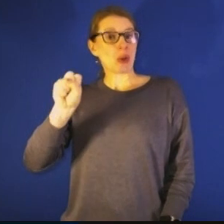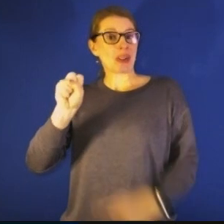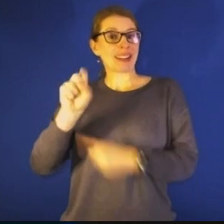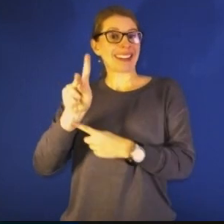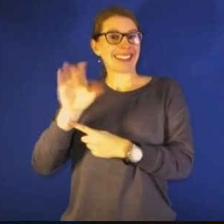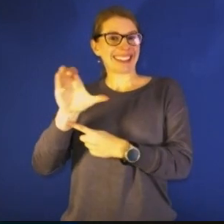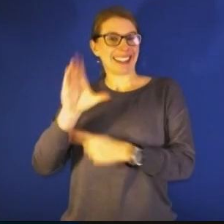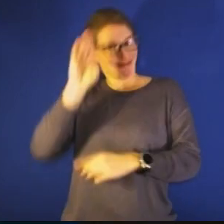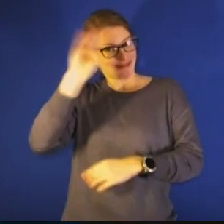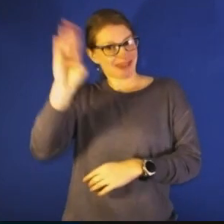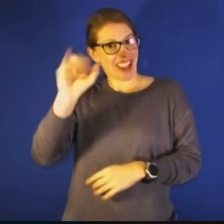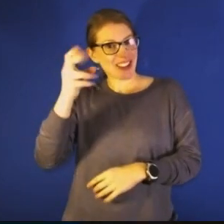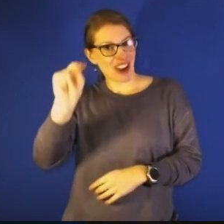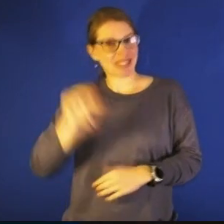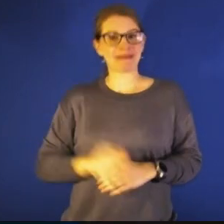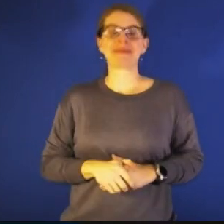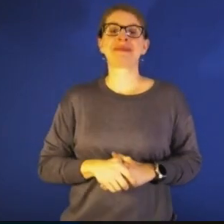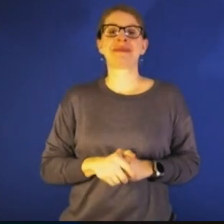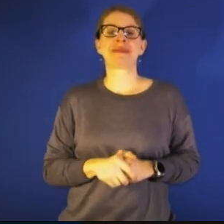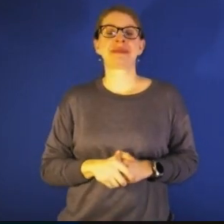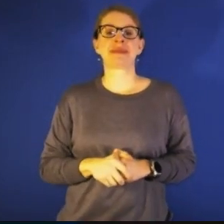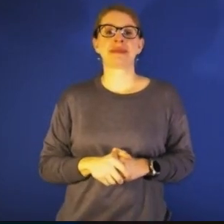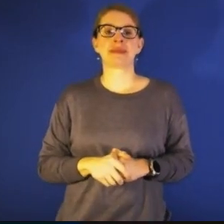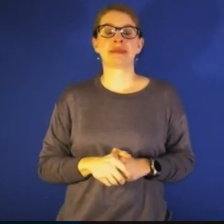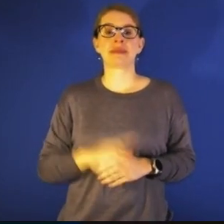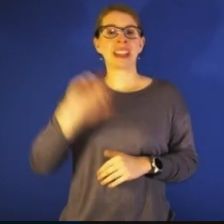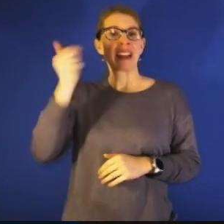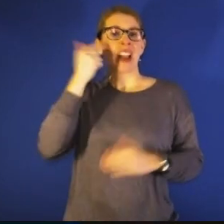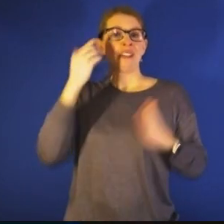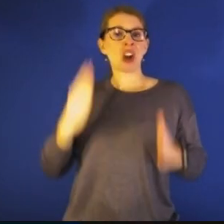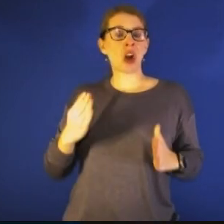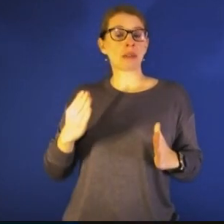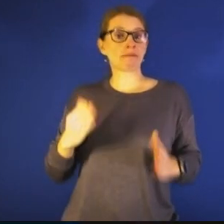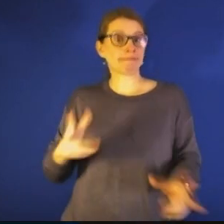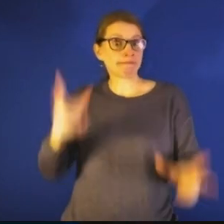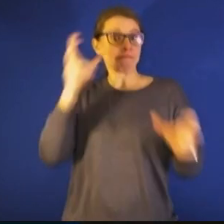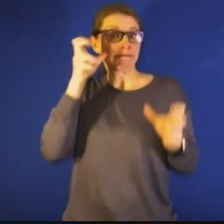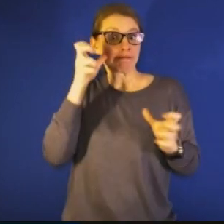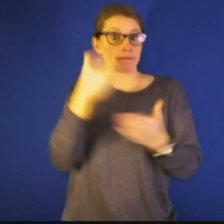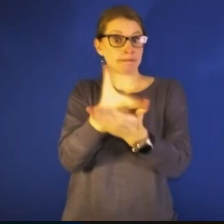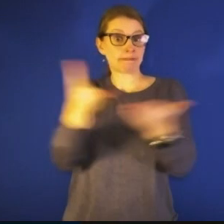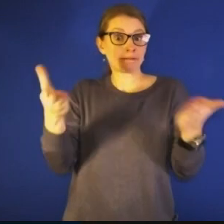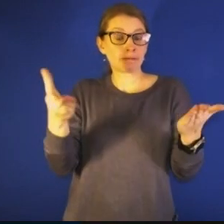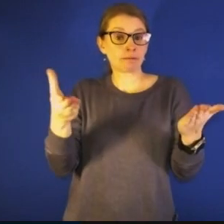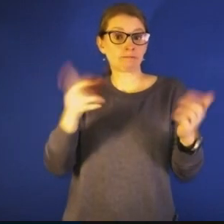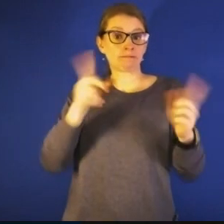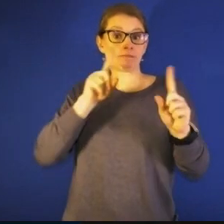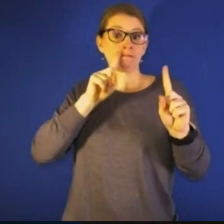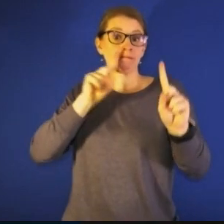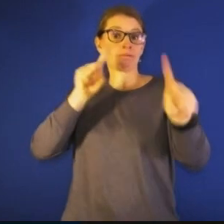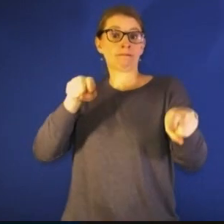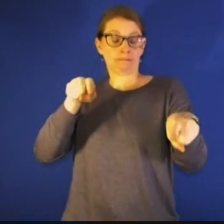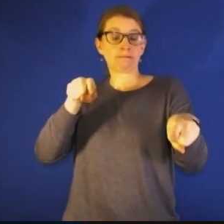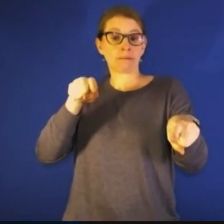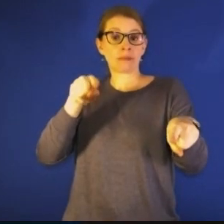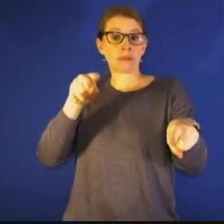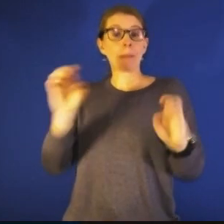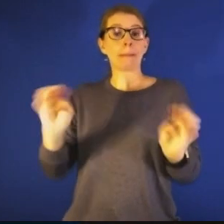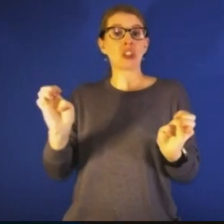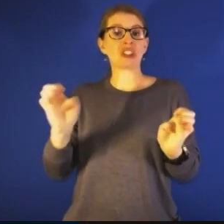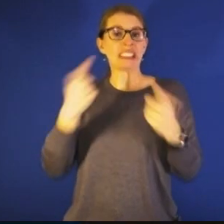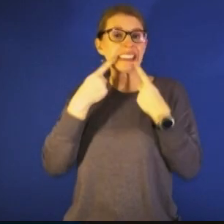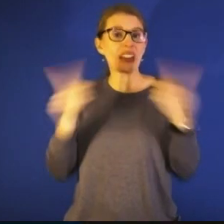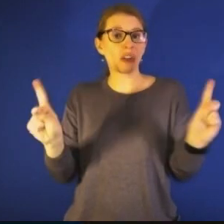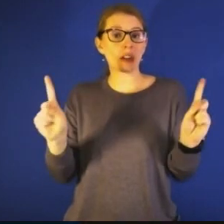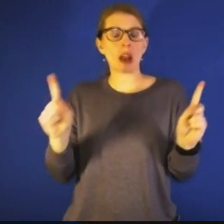John. Hi. The governor seems to have heard you all in issuing this emergency declaration, but I'm wondering, last